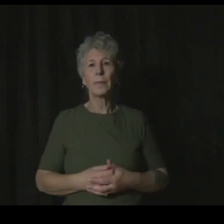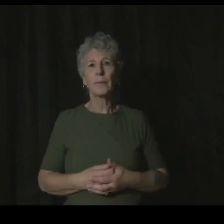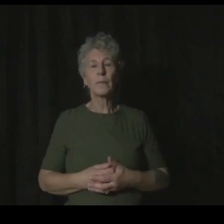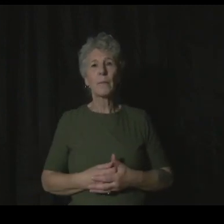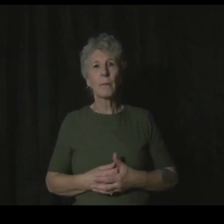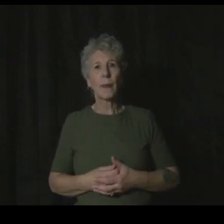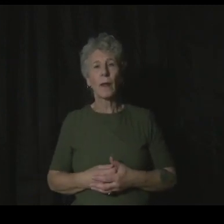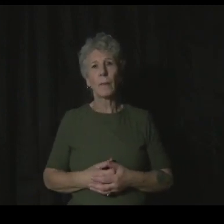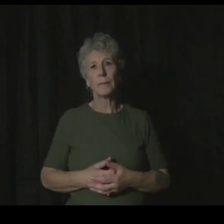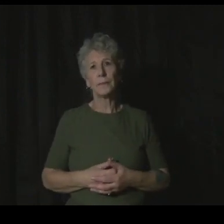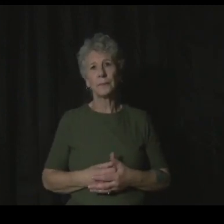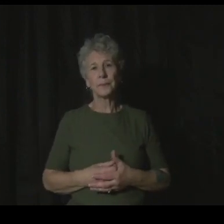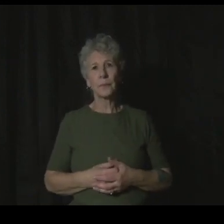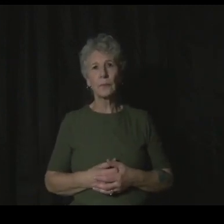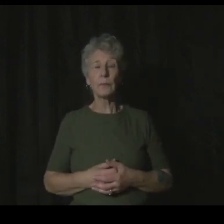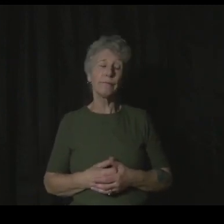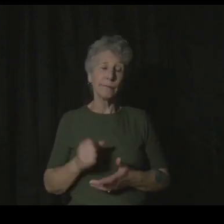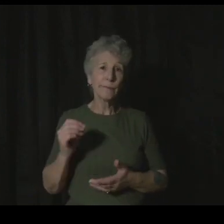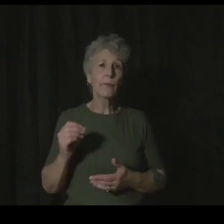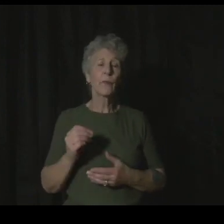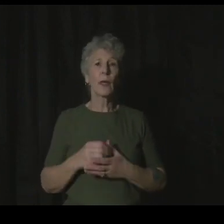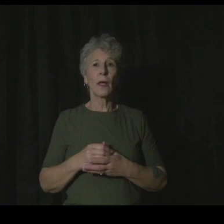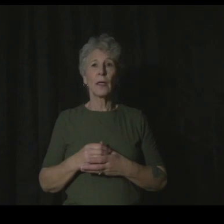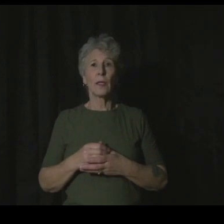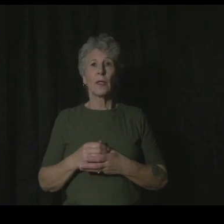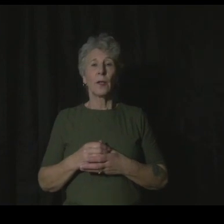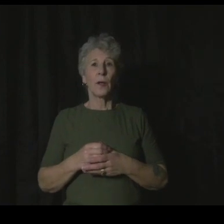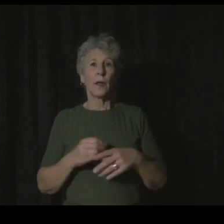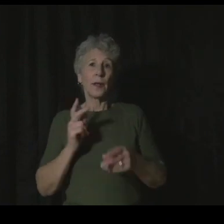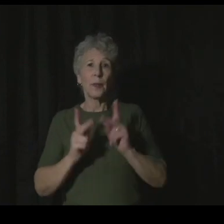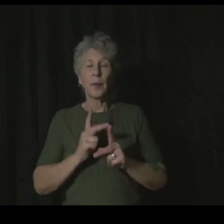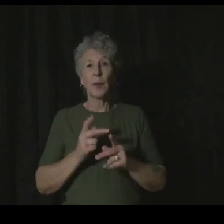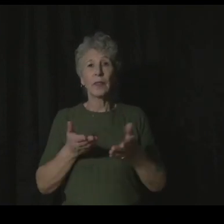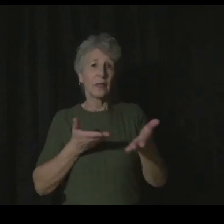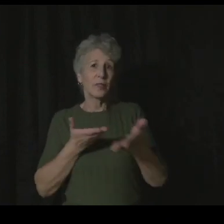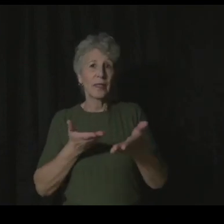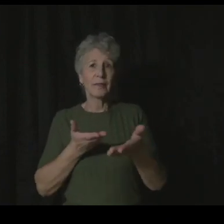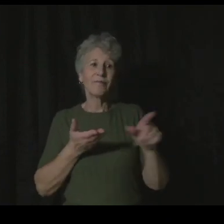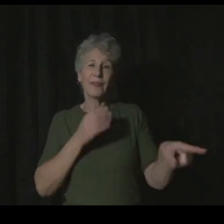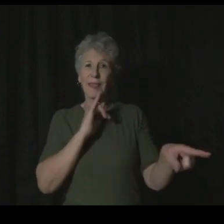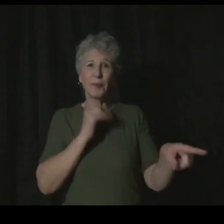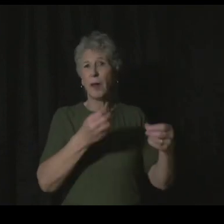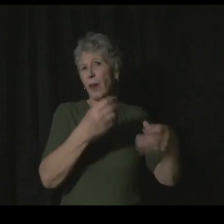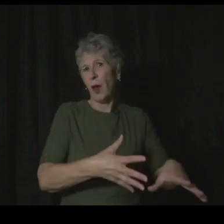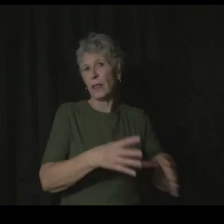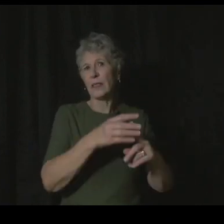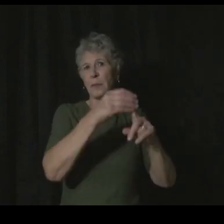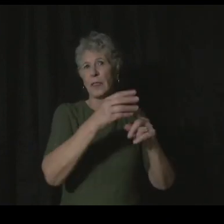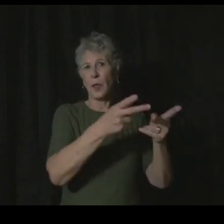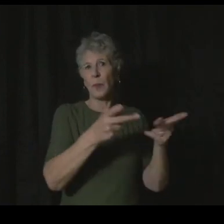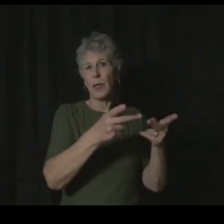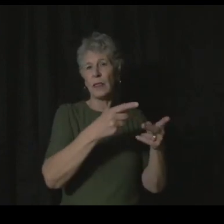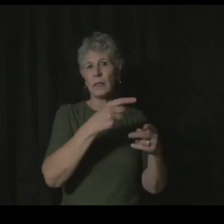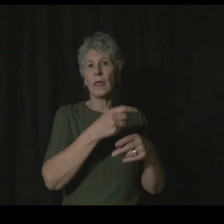Messiah? And so the dissenters suggest that Israel lost her chosen status and that they